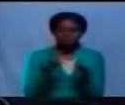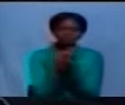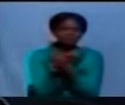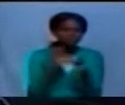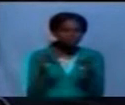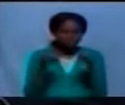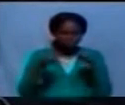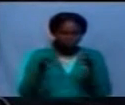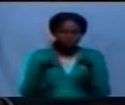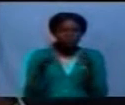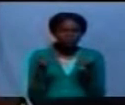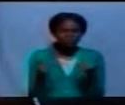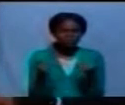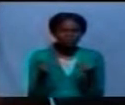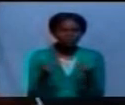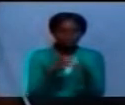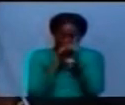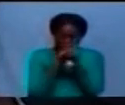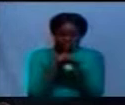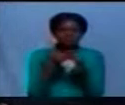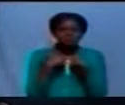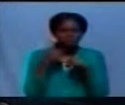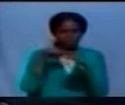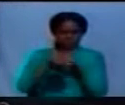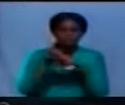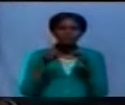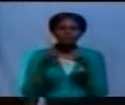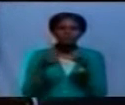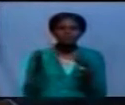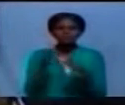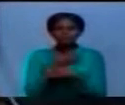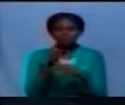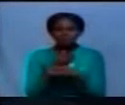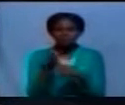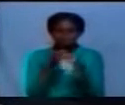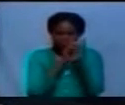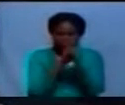market. I would put it that the decisions to enter the market are purely commercial shareholder